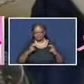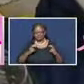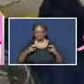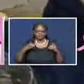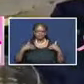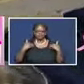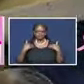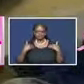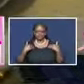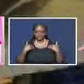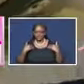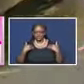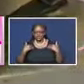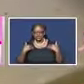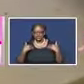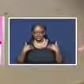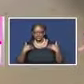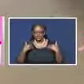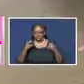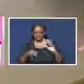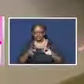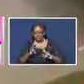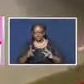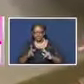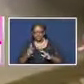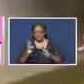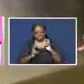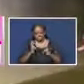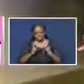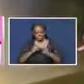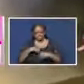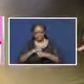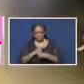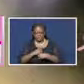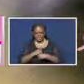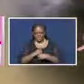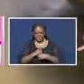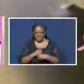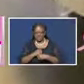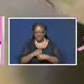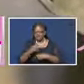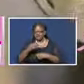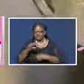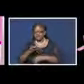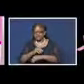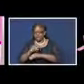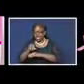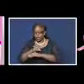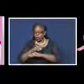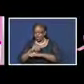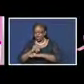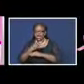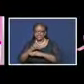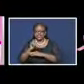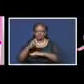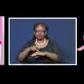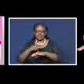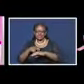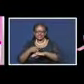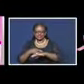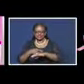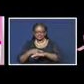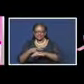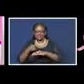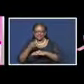High School Culinary Competition. The challenge to make flour and rice dishes. Ministry of Education Family and